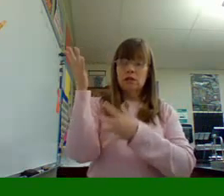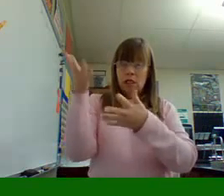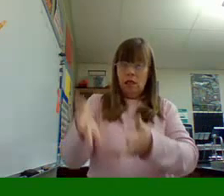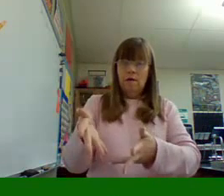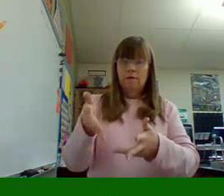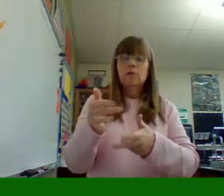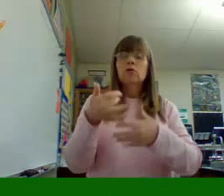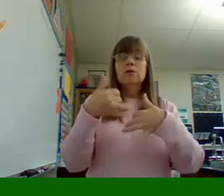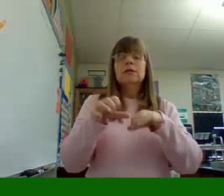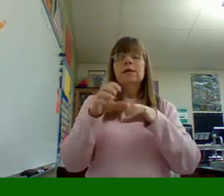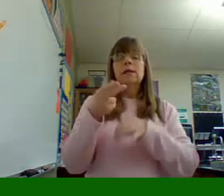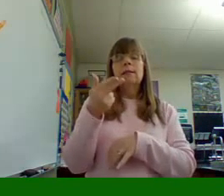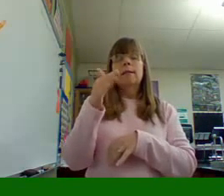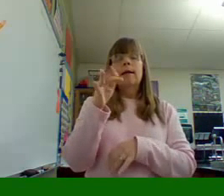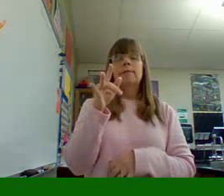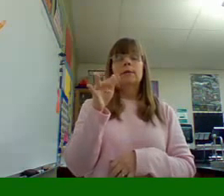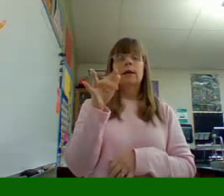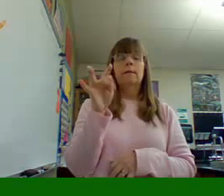still a habitat.